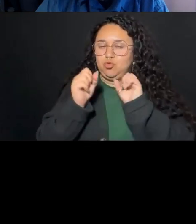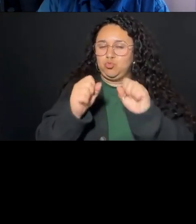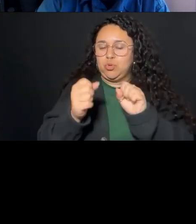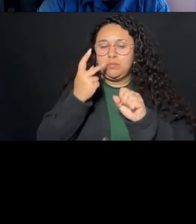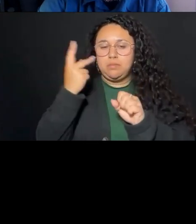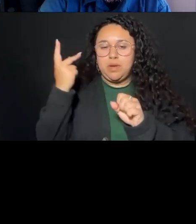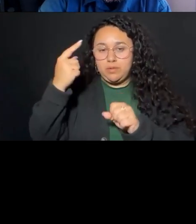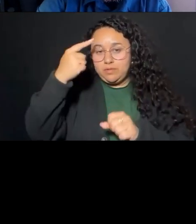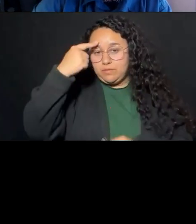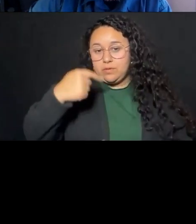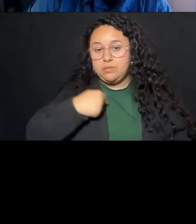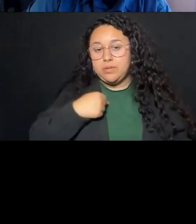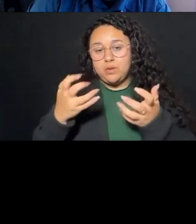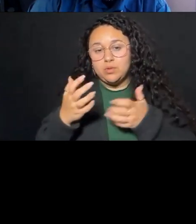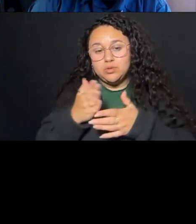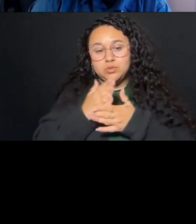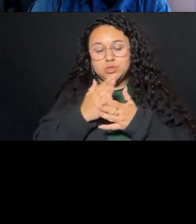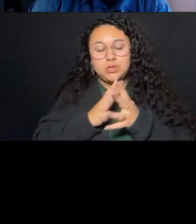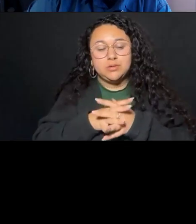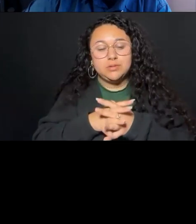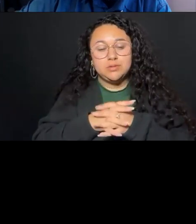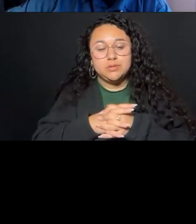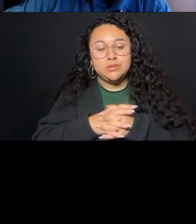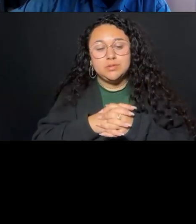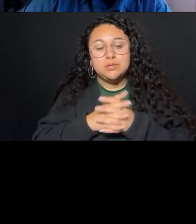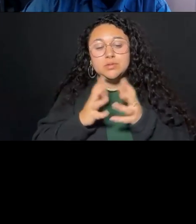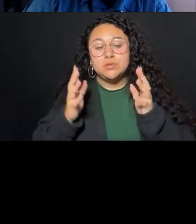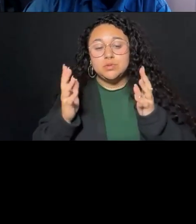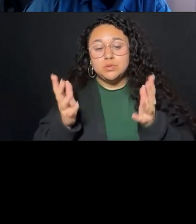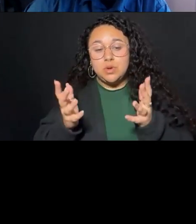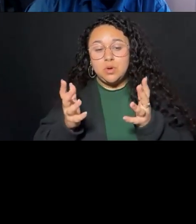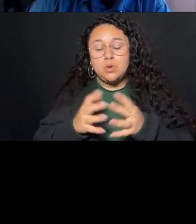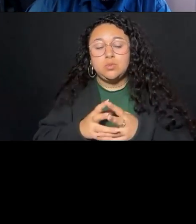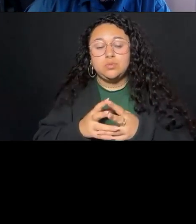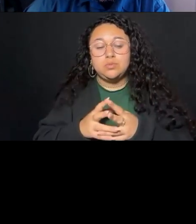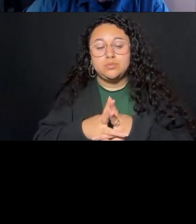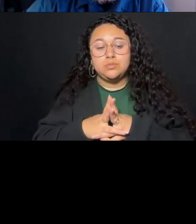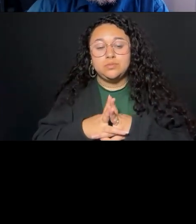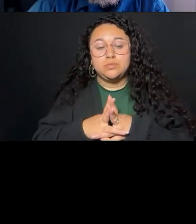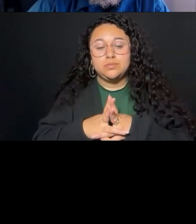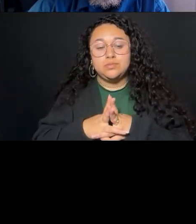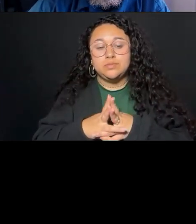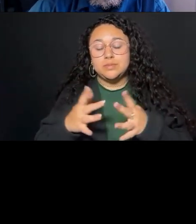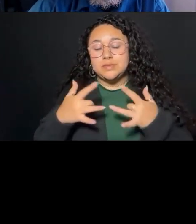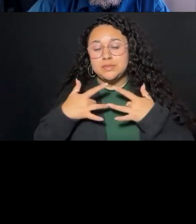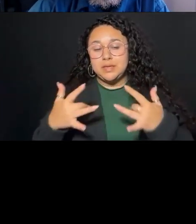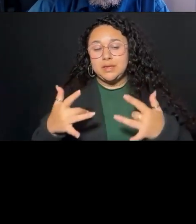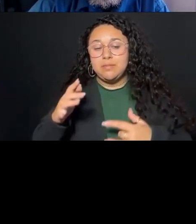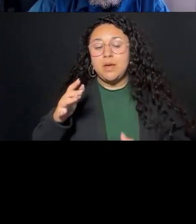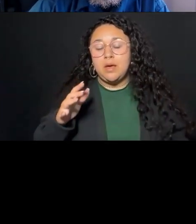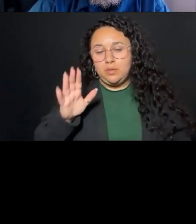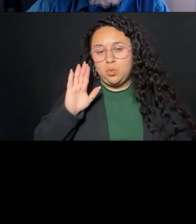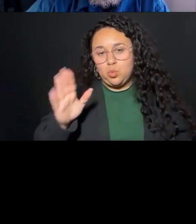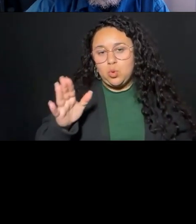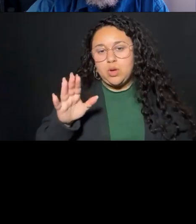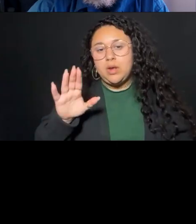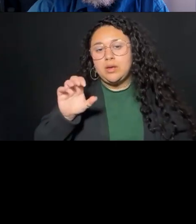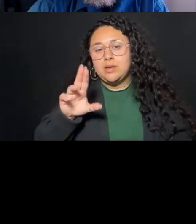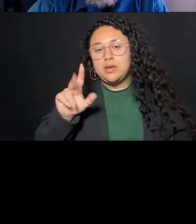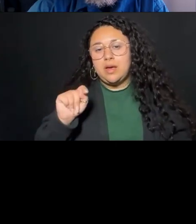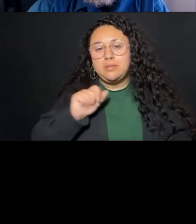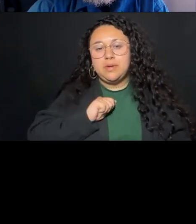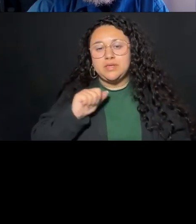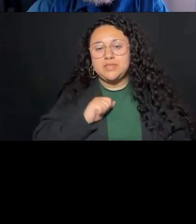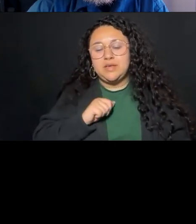to like share. So I typically would cut myself like on my inner